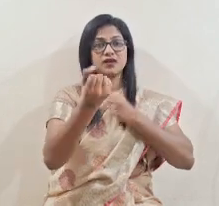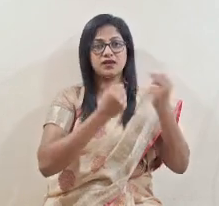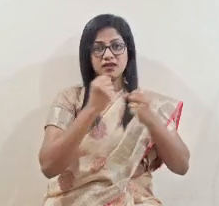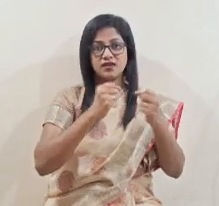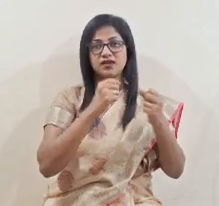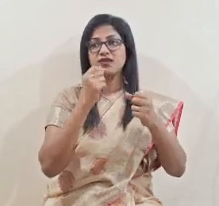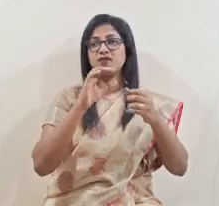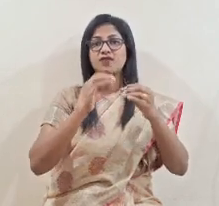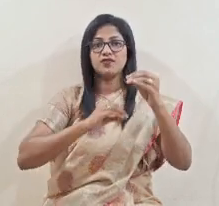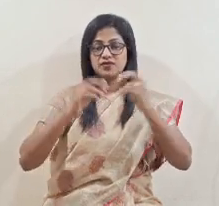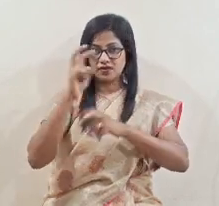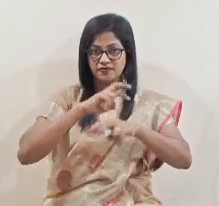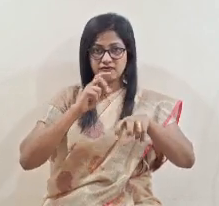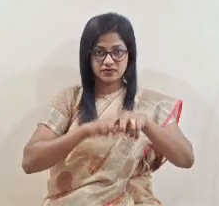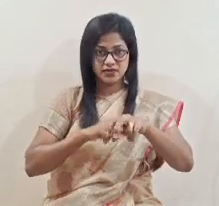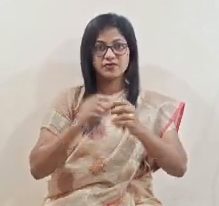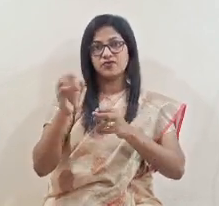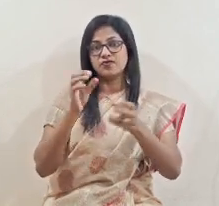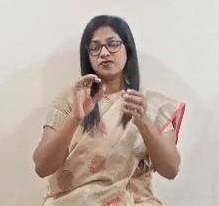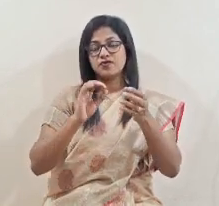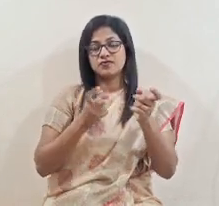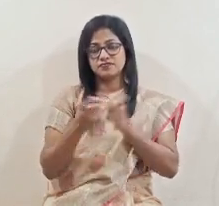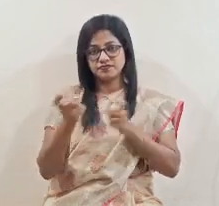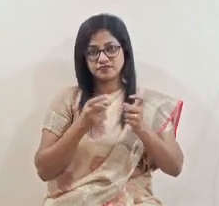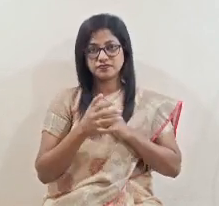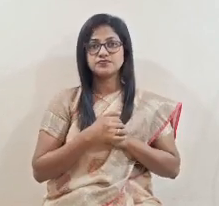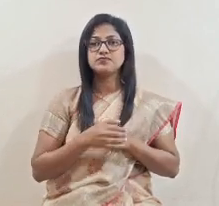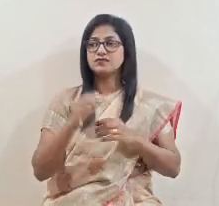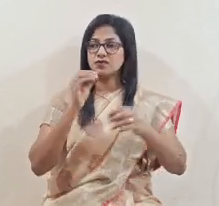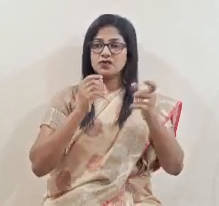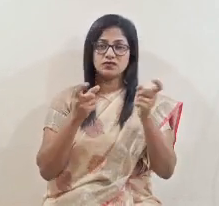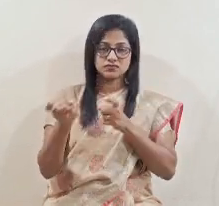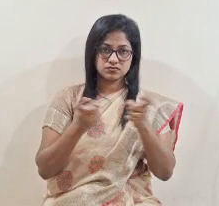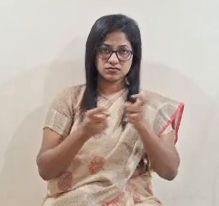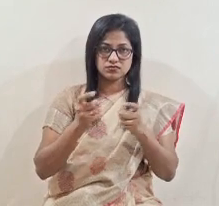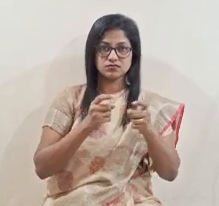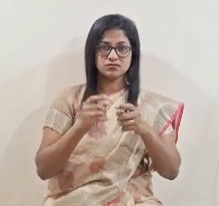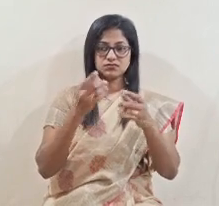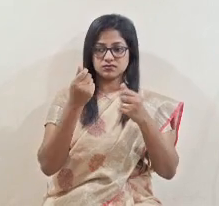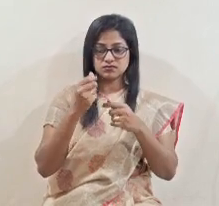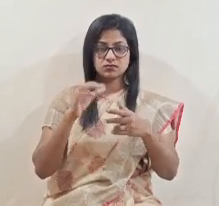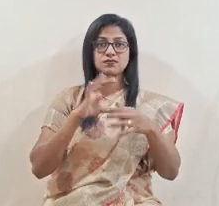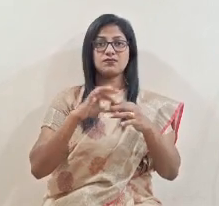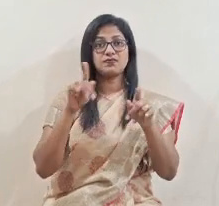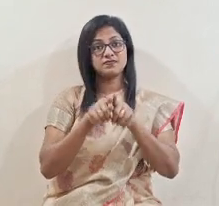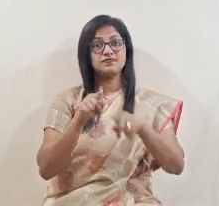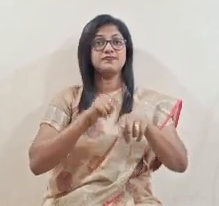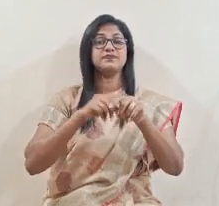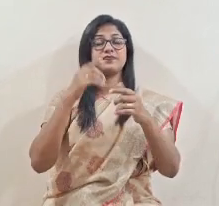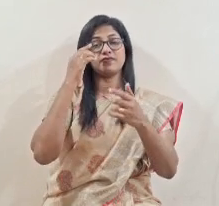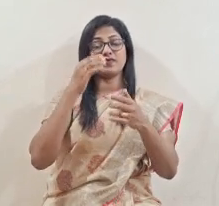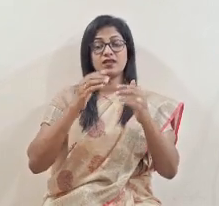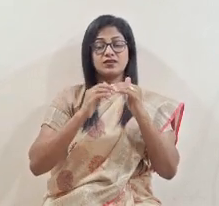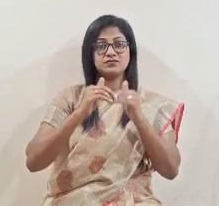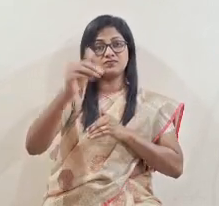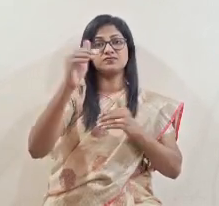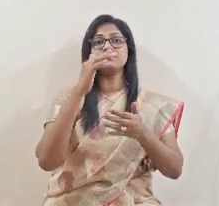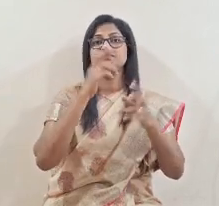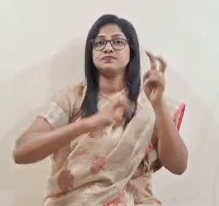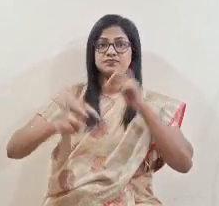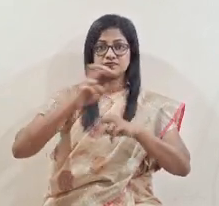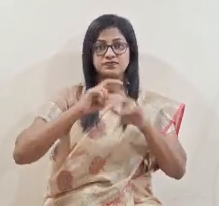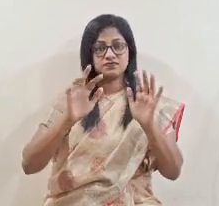time and operating costs. So similarly, ticket fare is been compared with the operating cost for the same distance that they are traveling, and based on